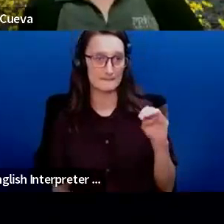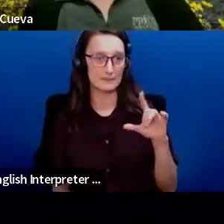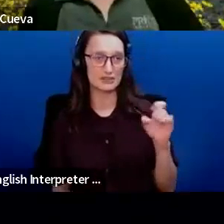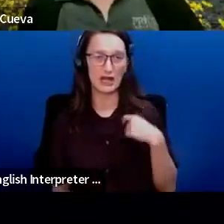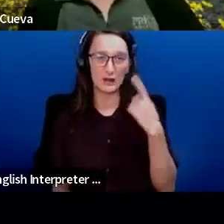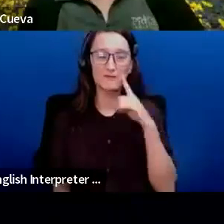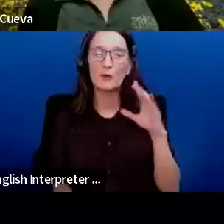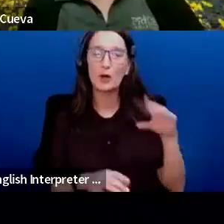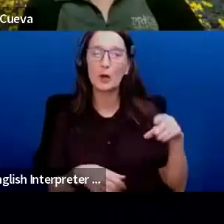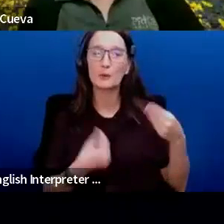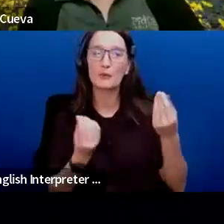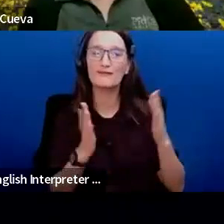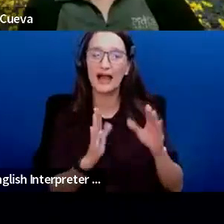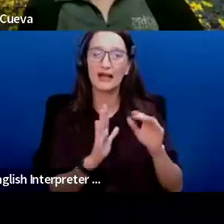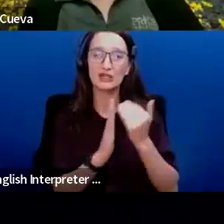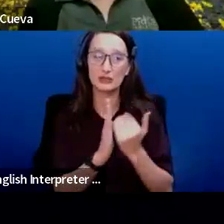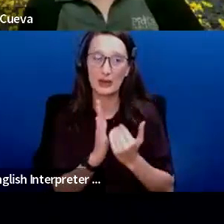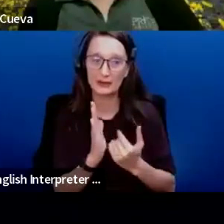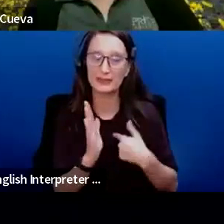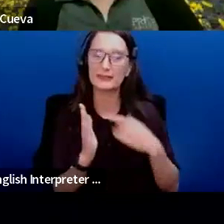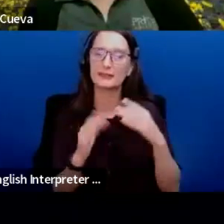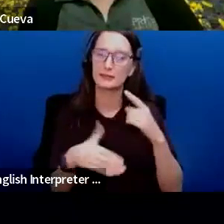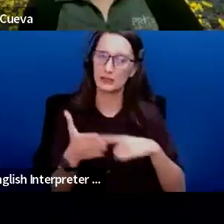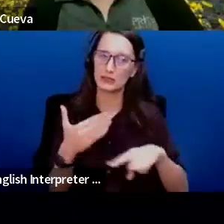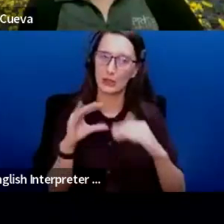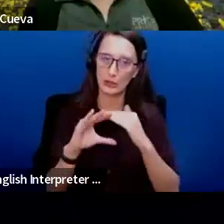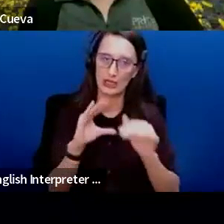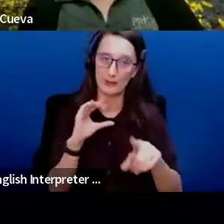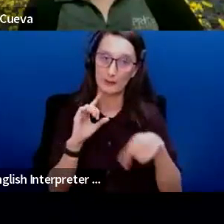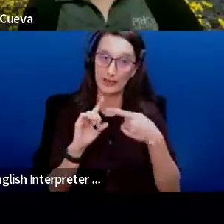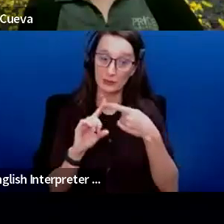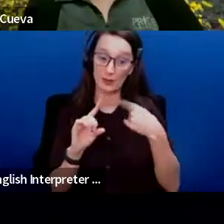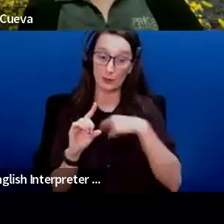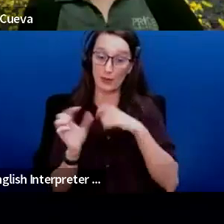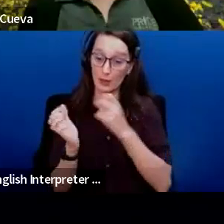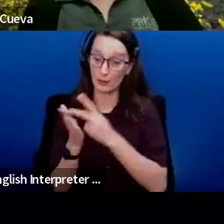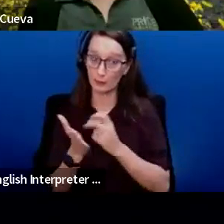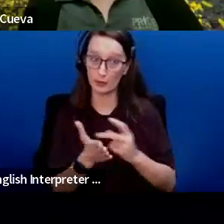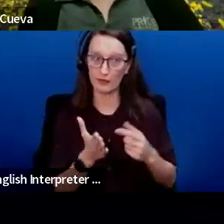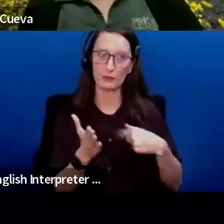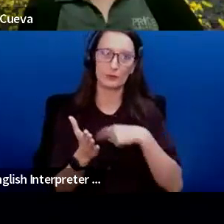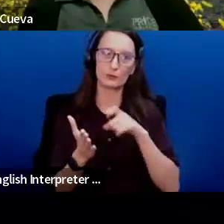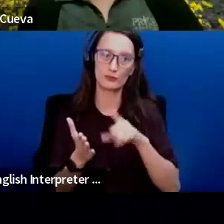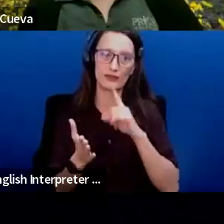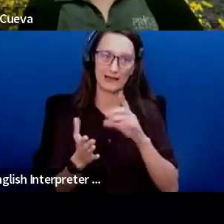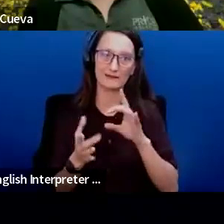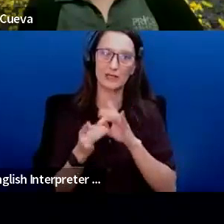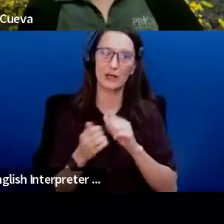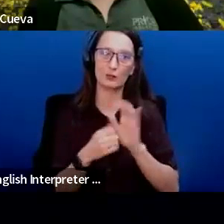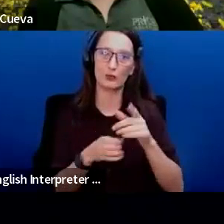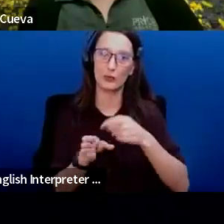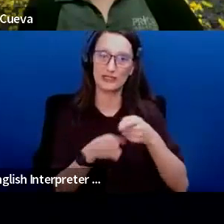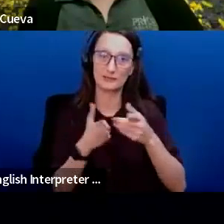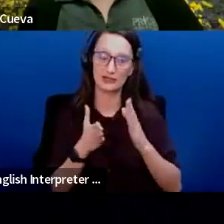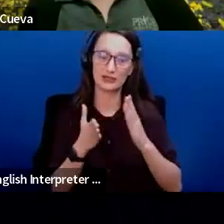sure that you guys check your email, because when we're approving and looking at that, we're really going to have to connect with your specialist for things that might need to